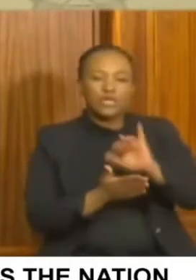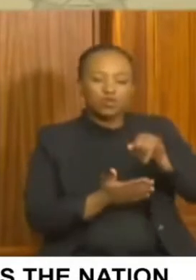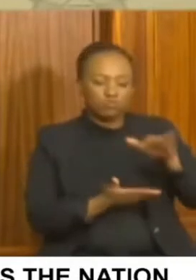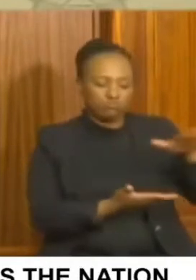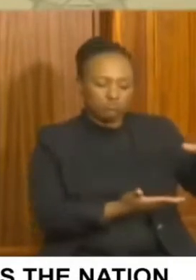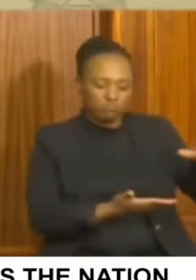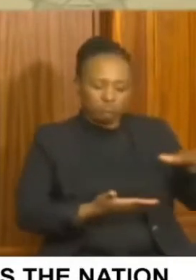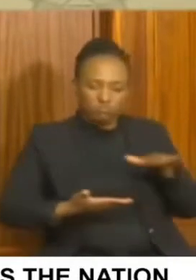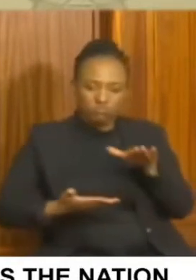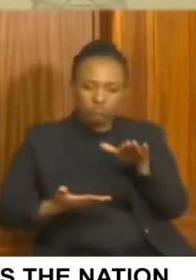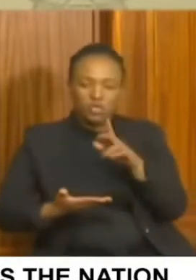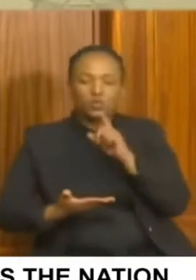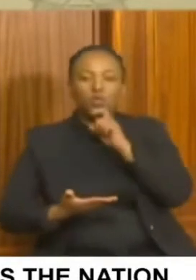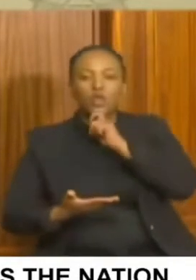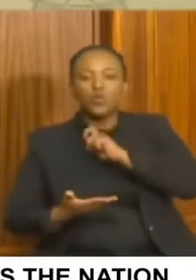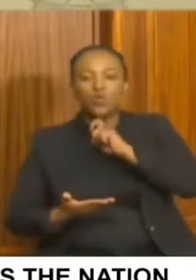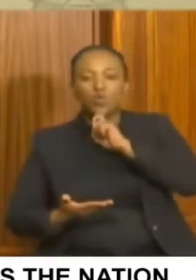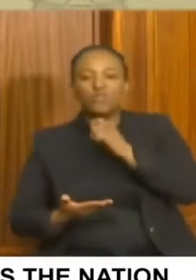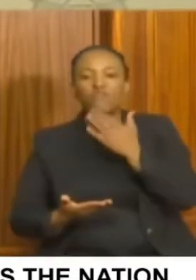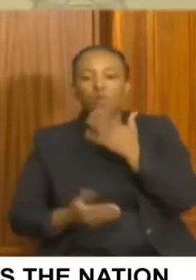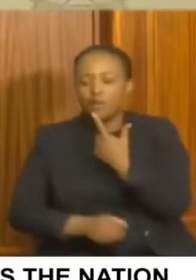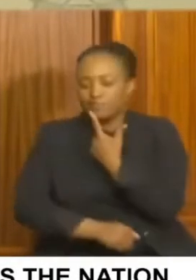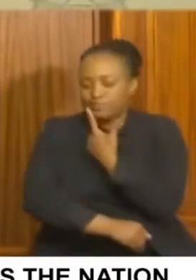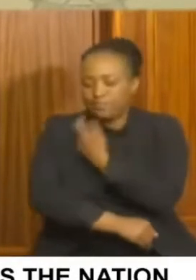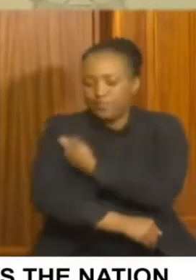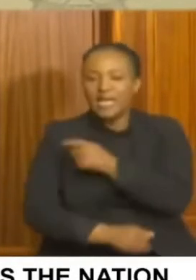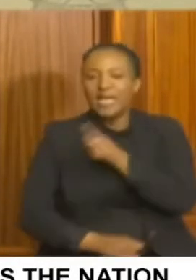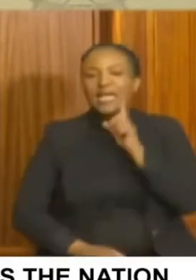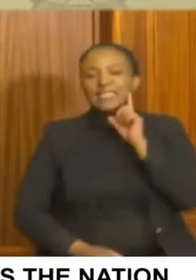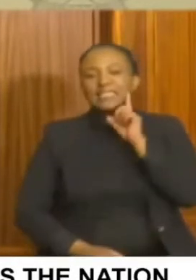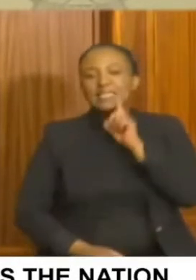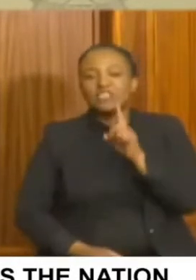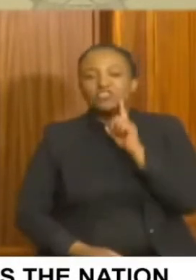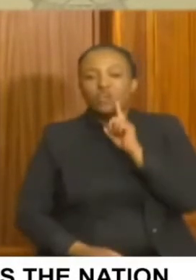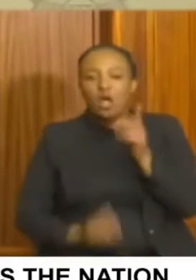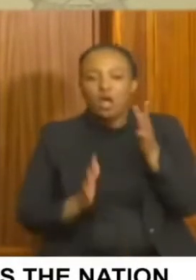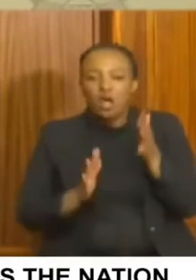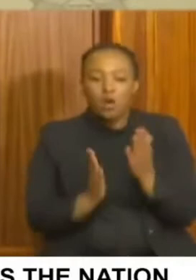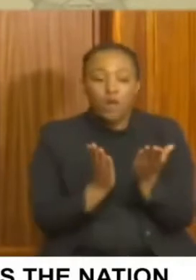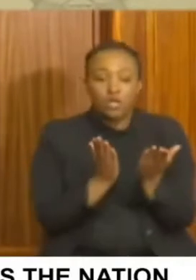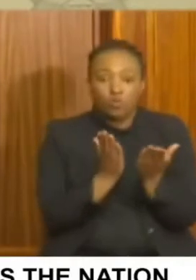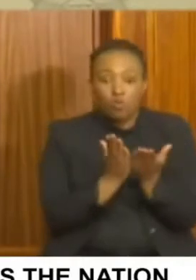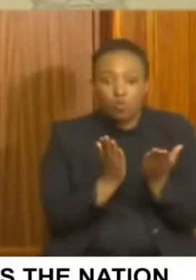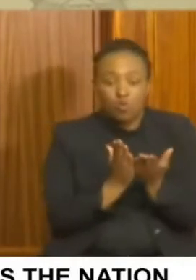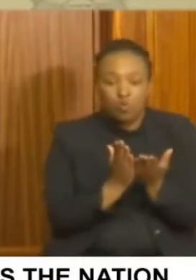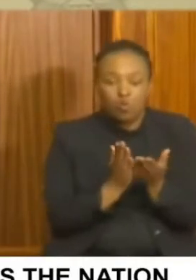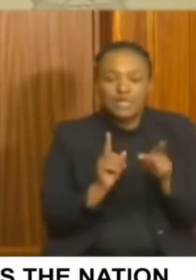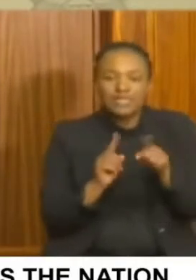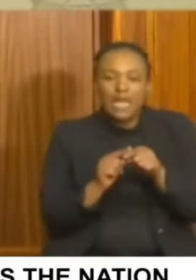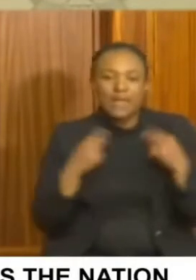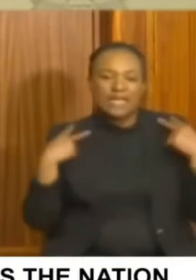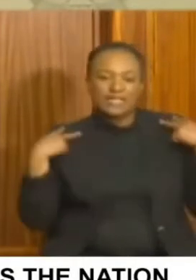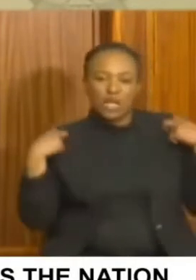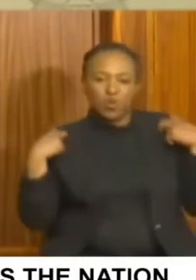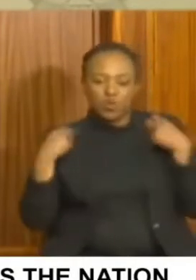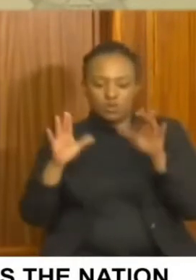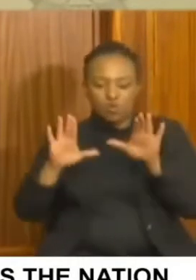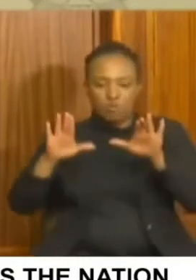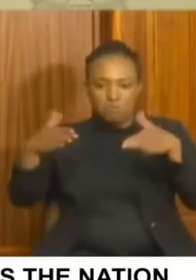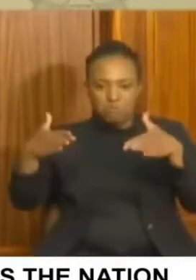be used to vaccinate educators in our schools and thereafter security personnel on the front